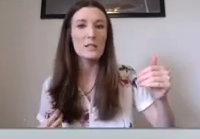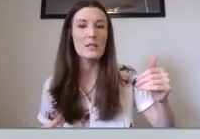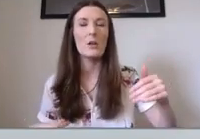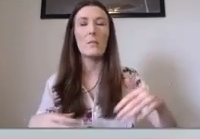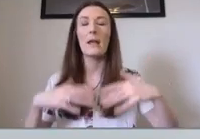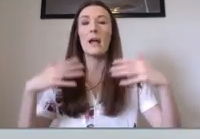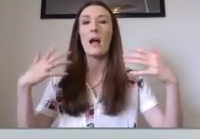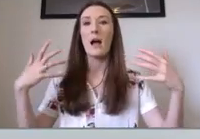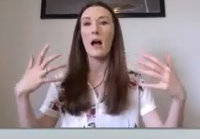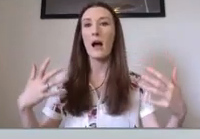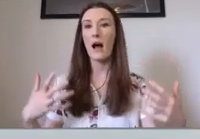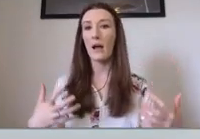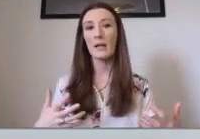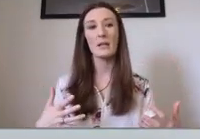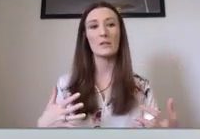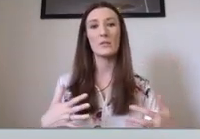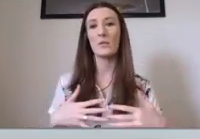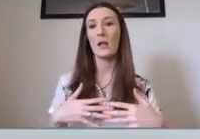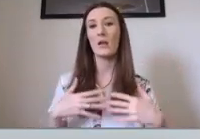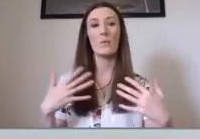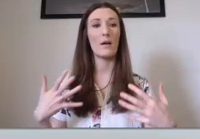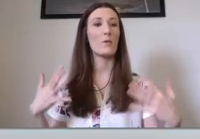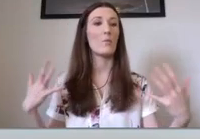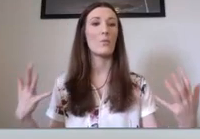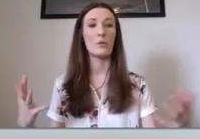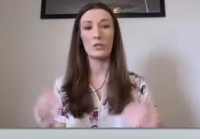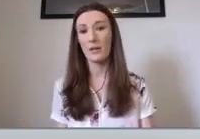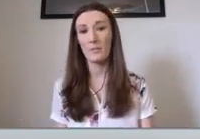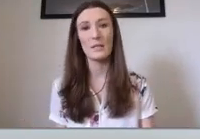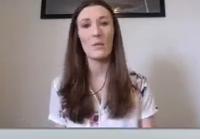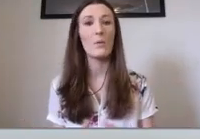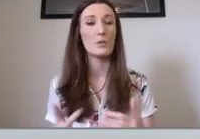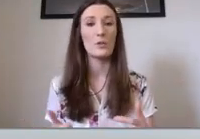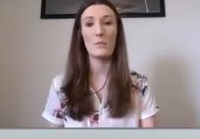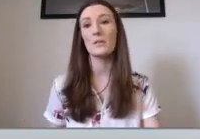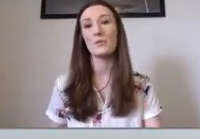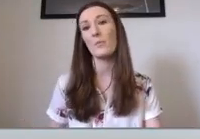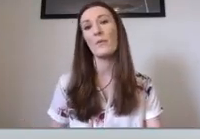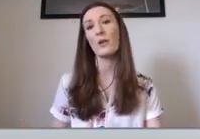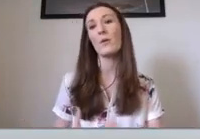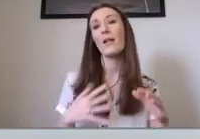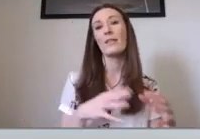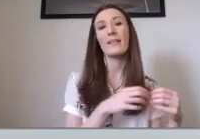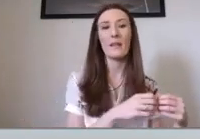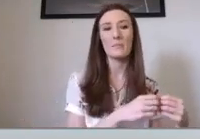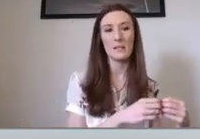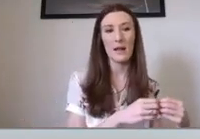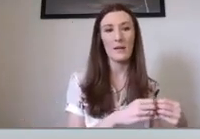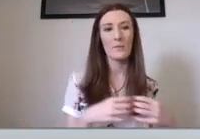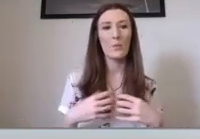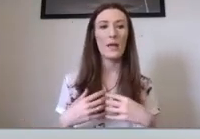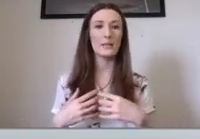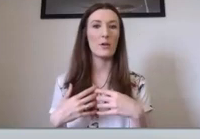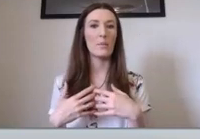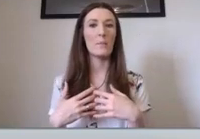get their attention and be like, I'm an ASL student, whatever, would you like me to help you? Would you like me to interpret for you? Let them